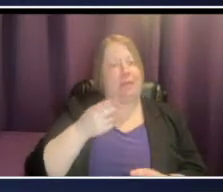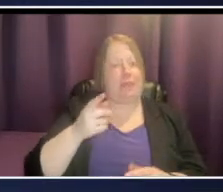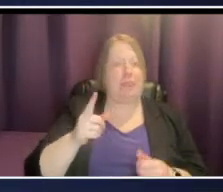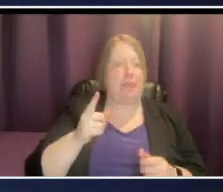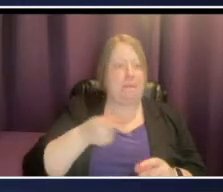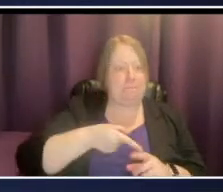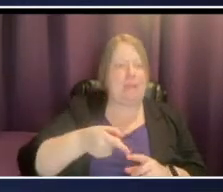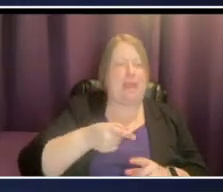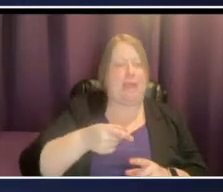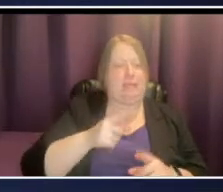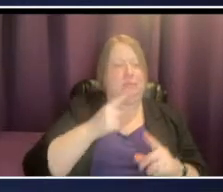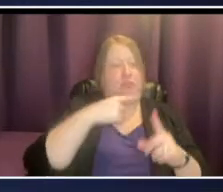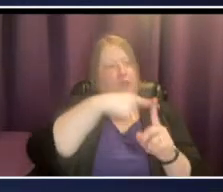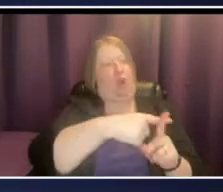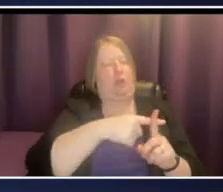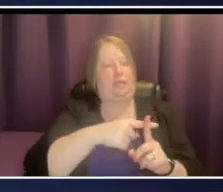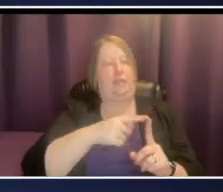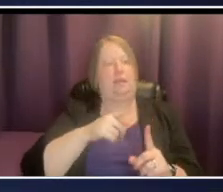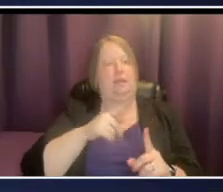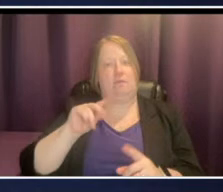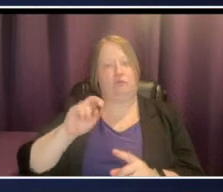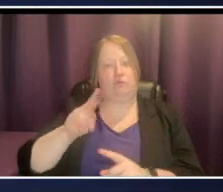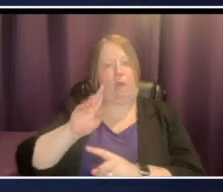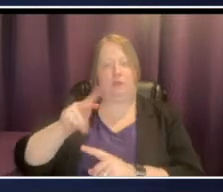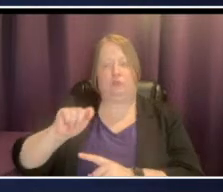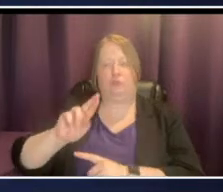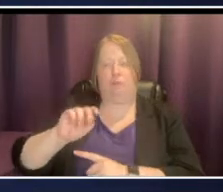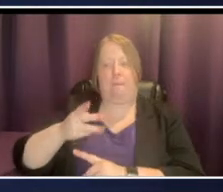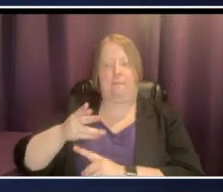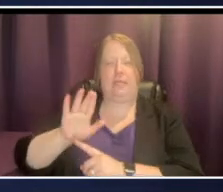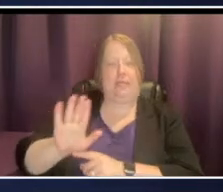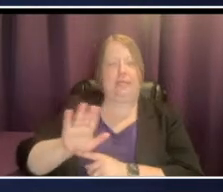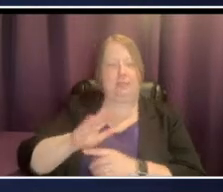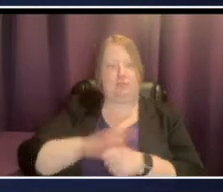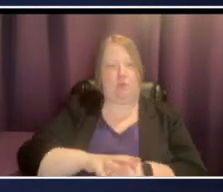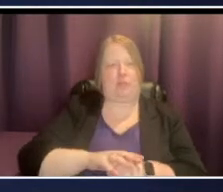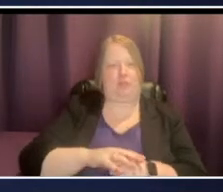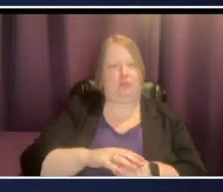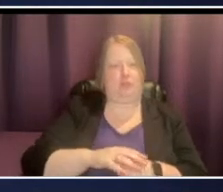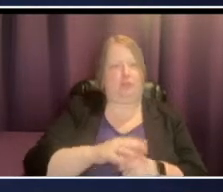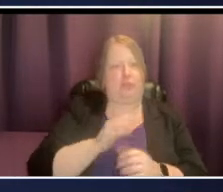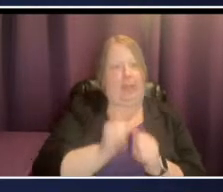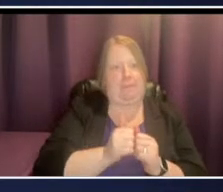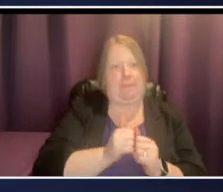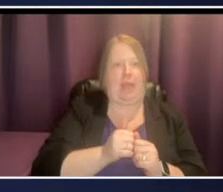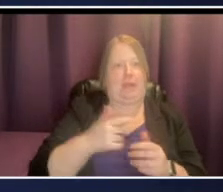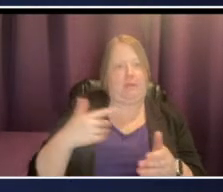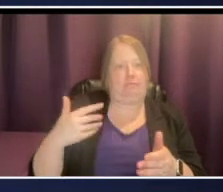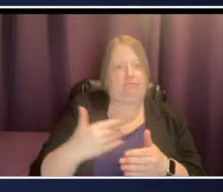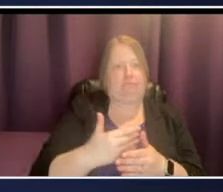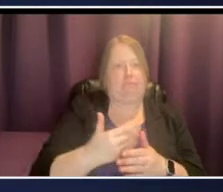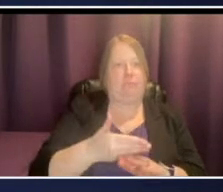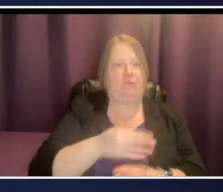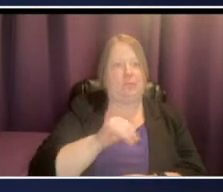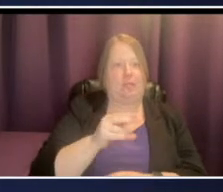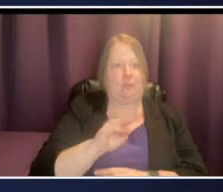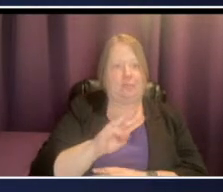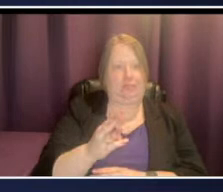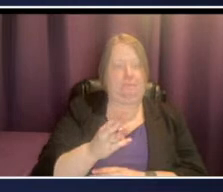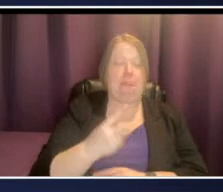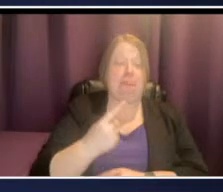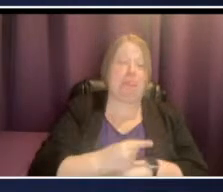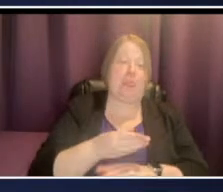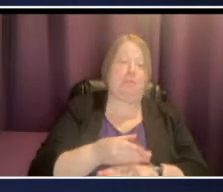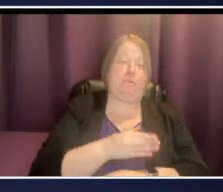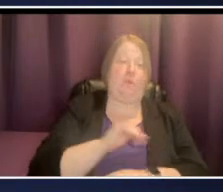pressure campaign in the days leading up to January 6th. The day before the joint session, on January